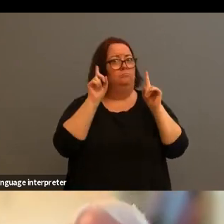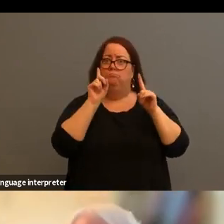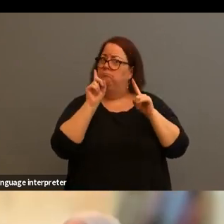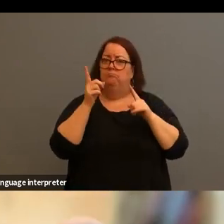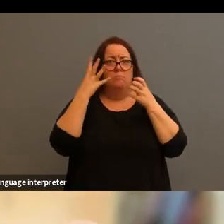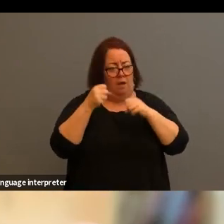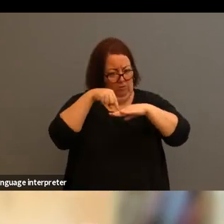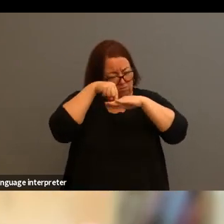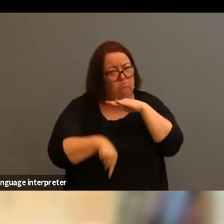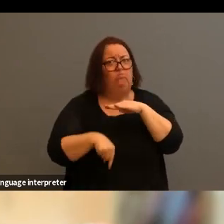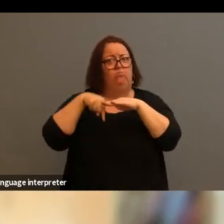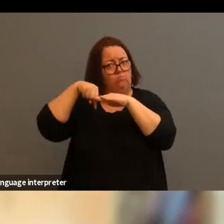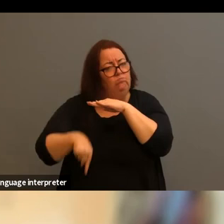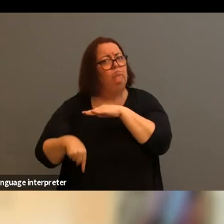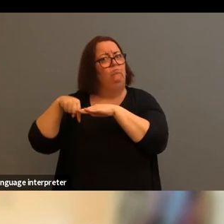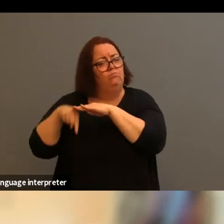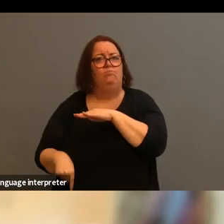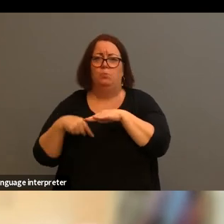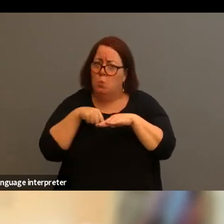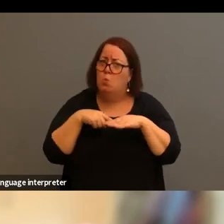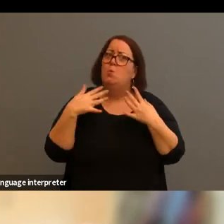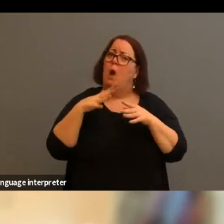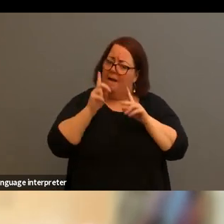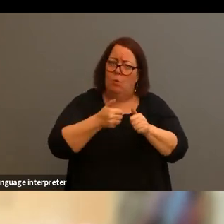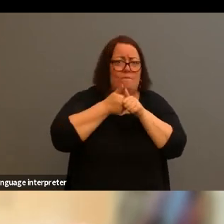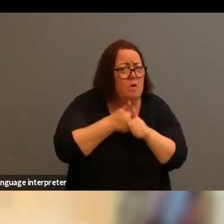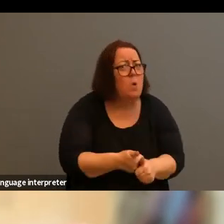obviously also monitoring the result of the work.